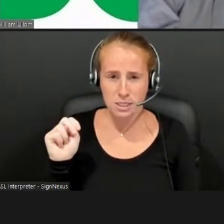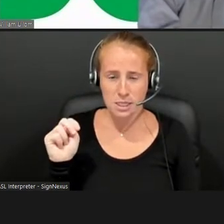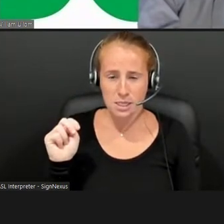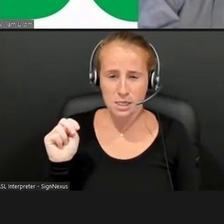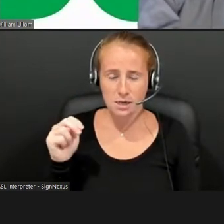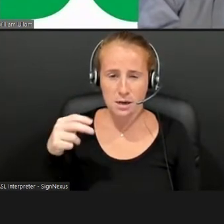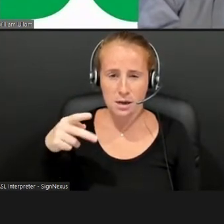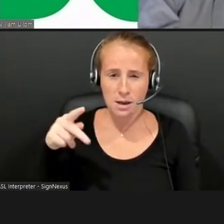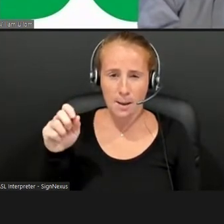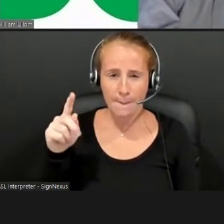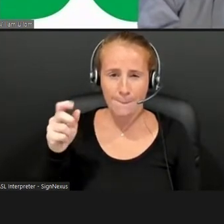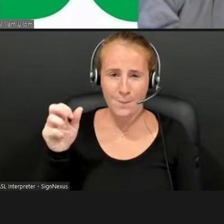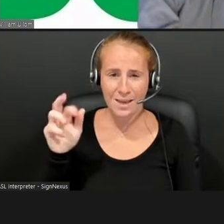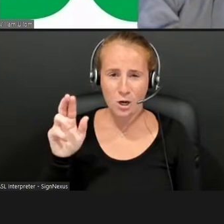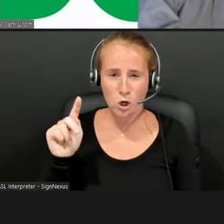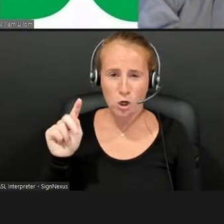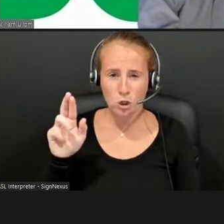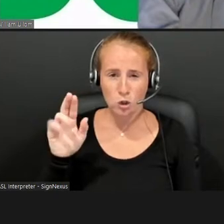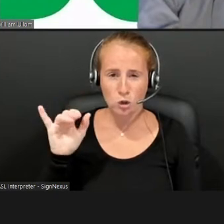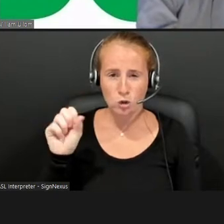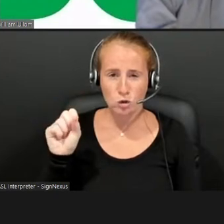Peter triesteman